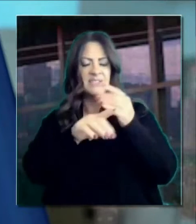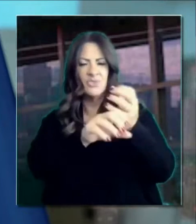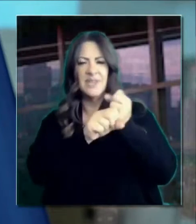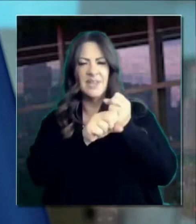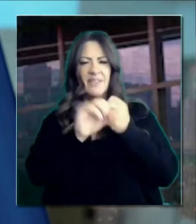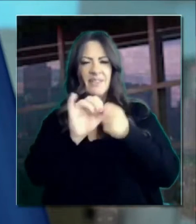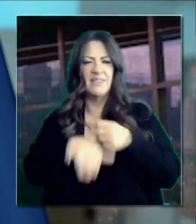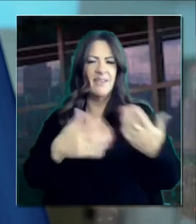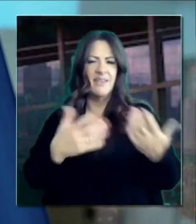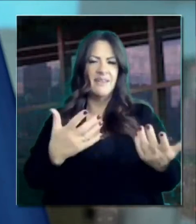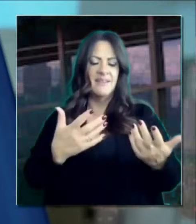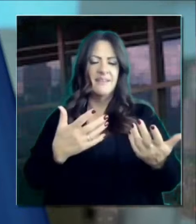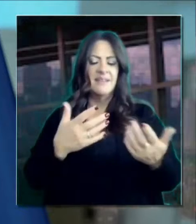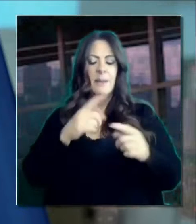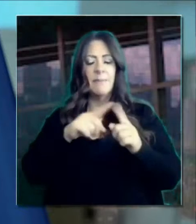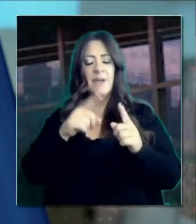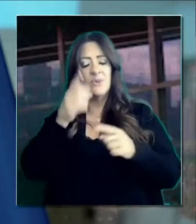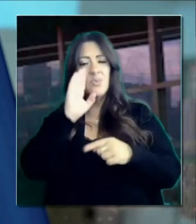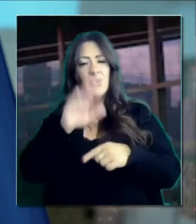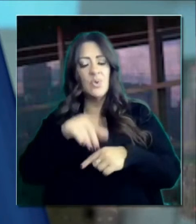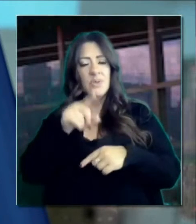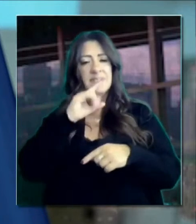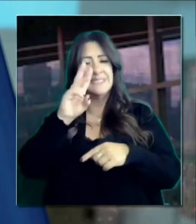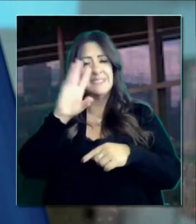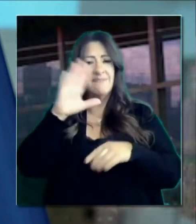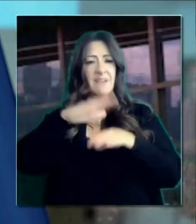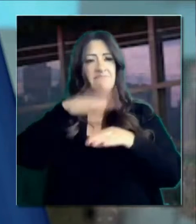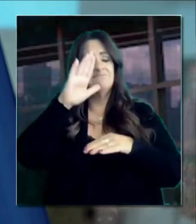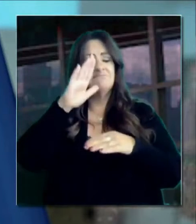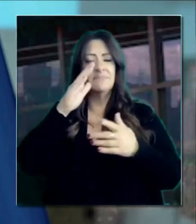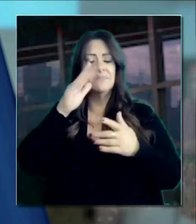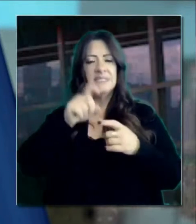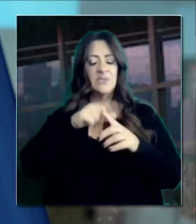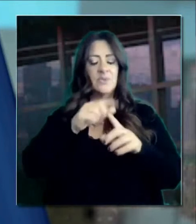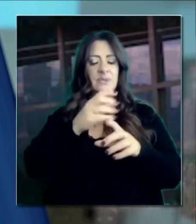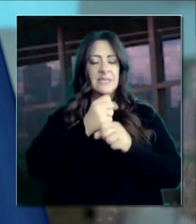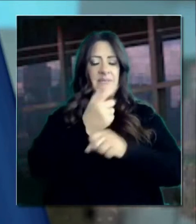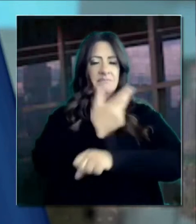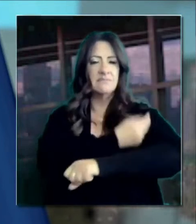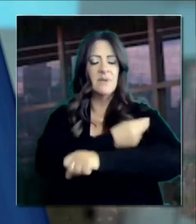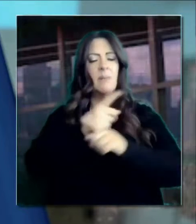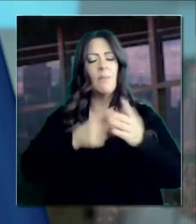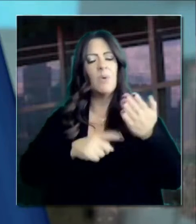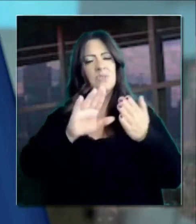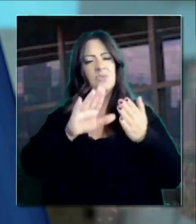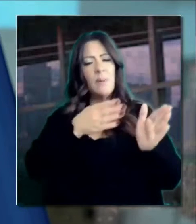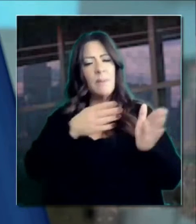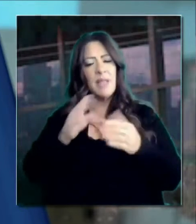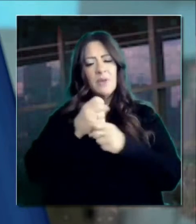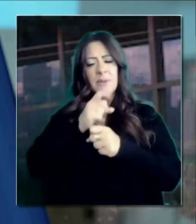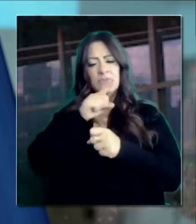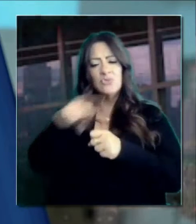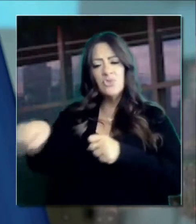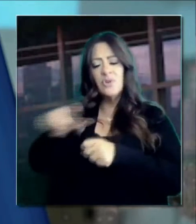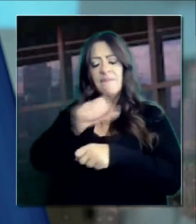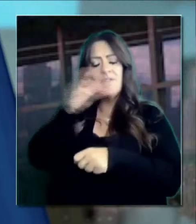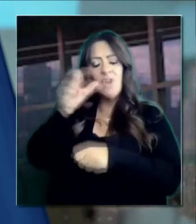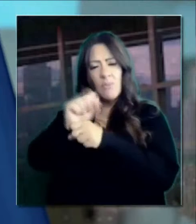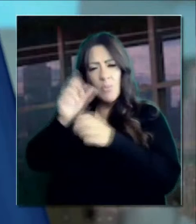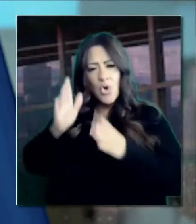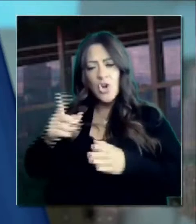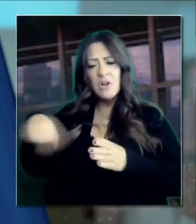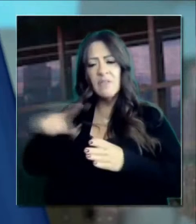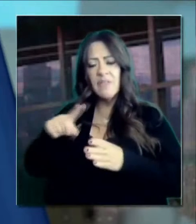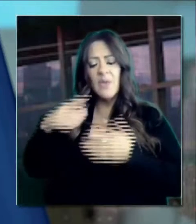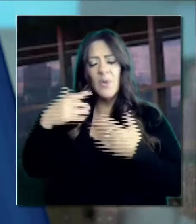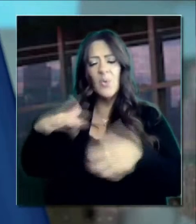average 65-plus-year-old. So I'm wondering, what is your plan going forward to make sure that essential workers, farm workers who have been